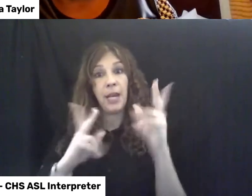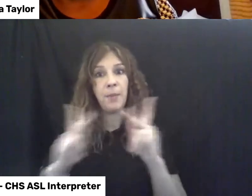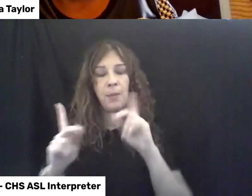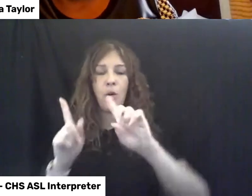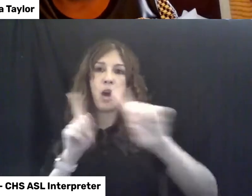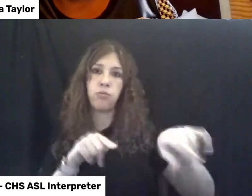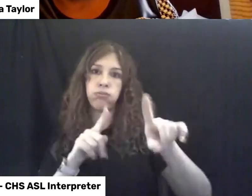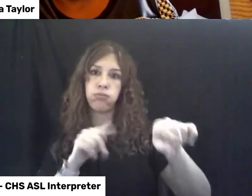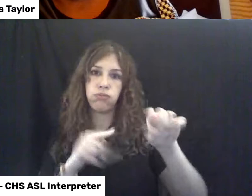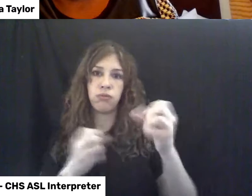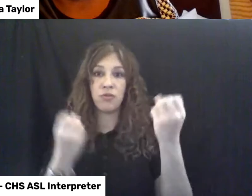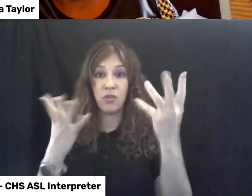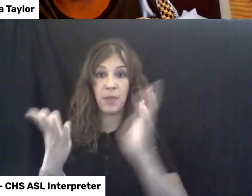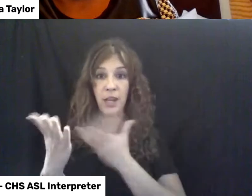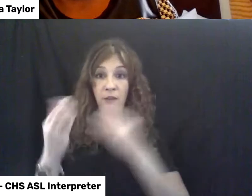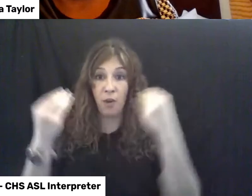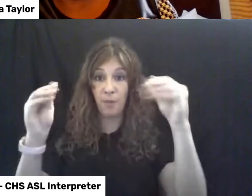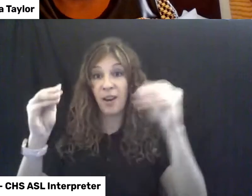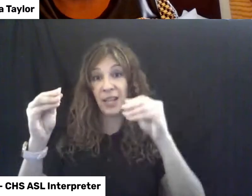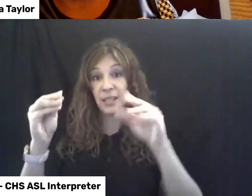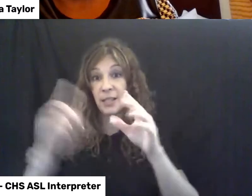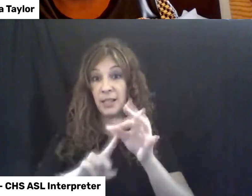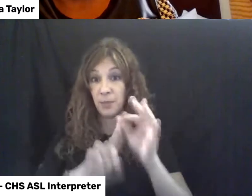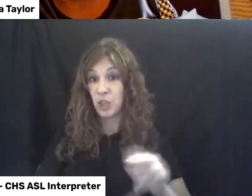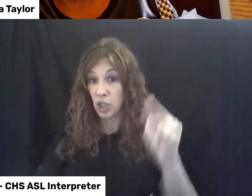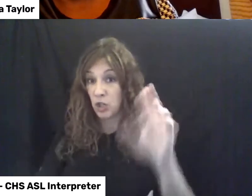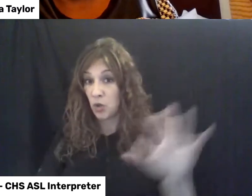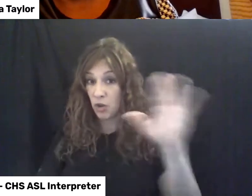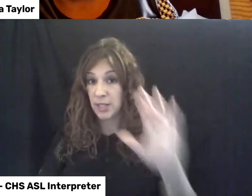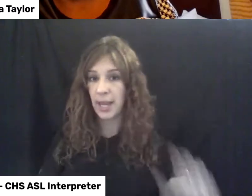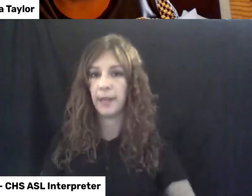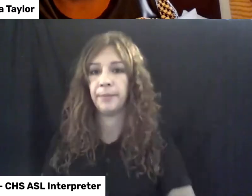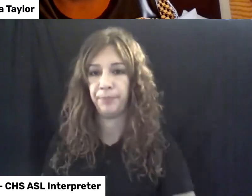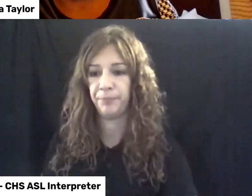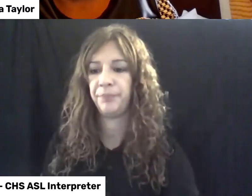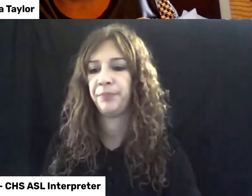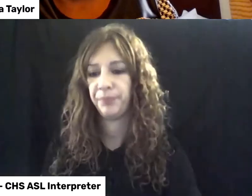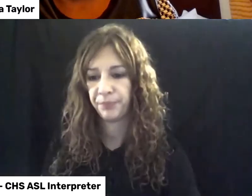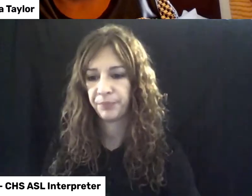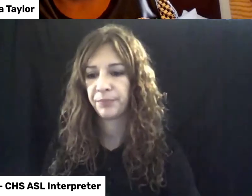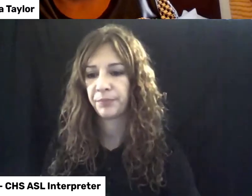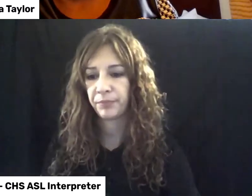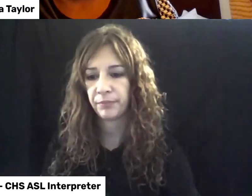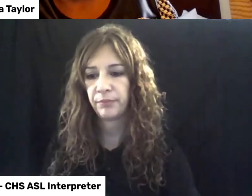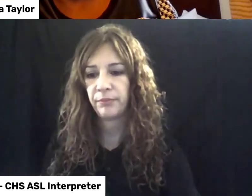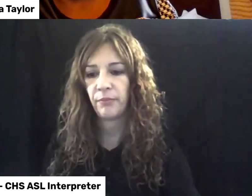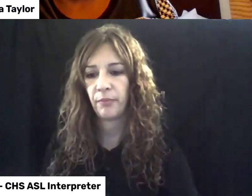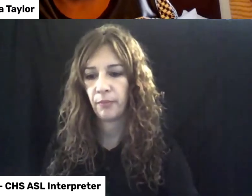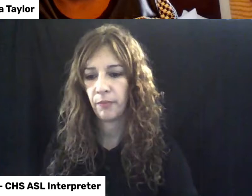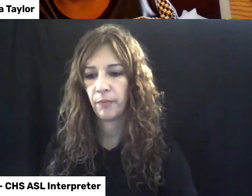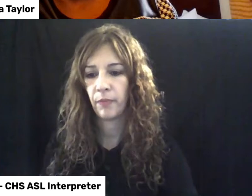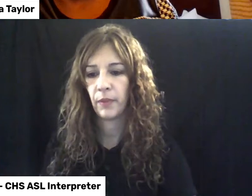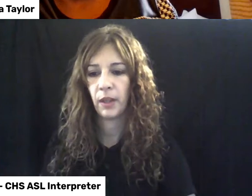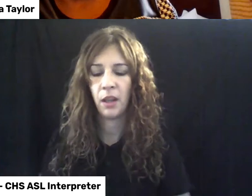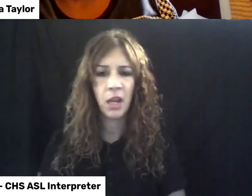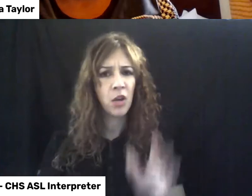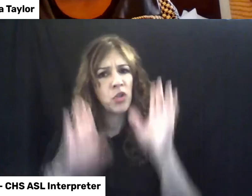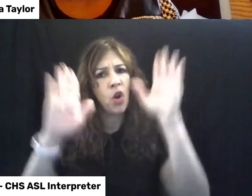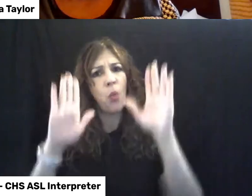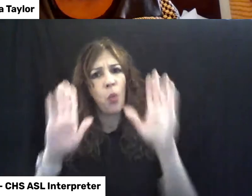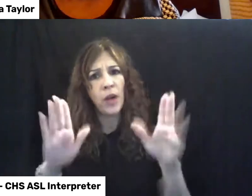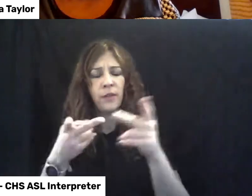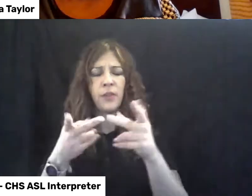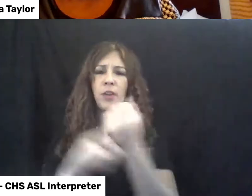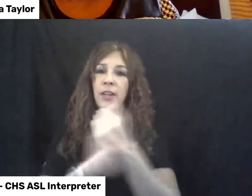markets, especially on the north side. And, it was a great place to meet somebody, safe place for a